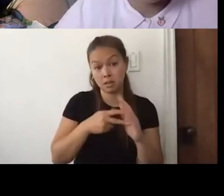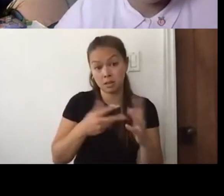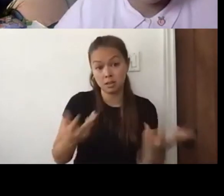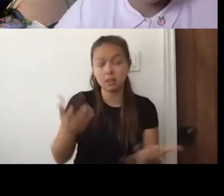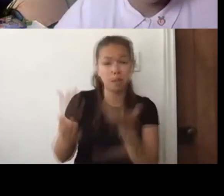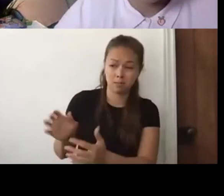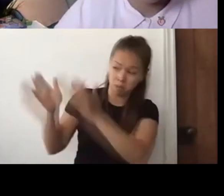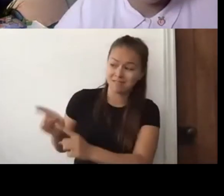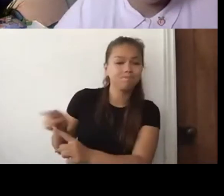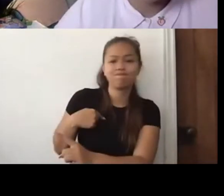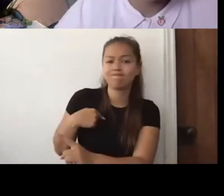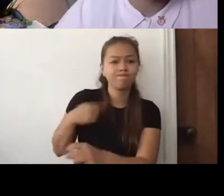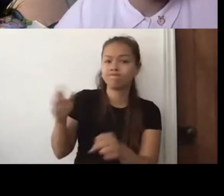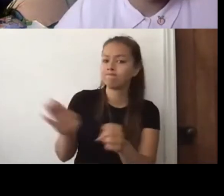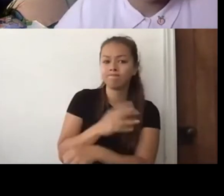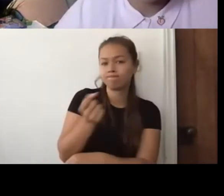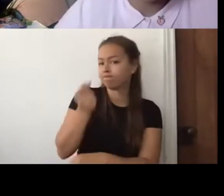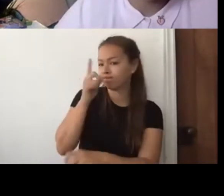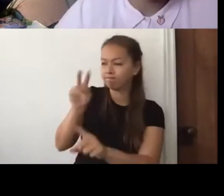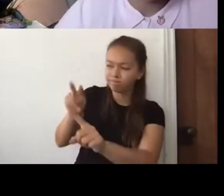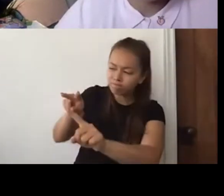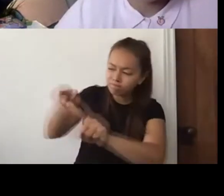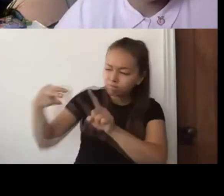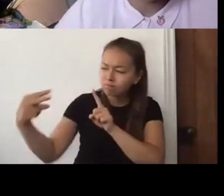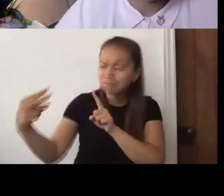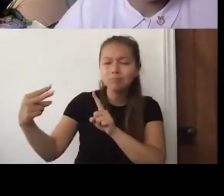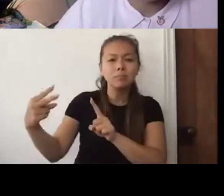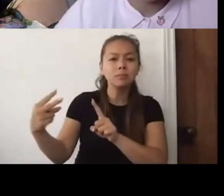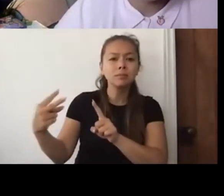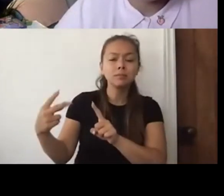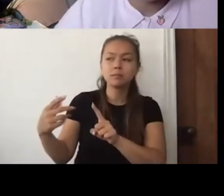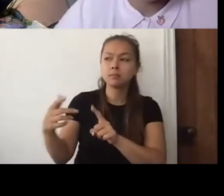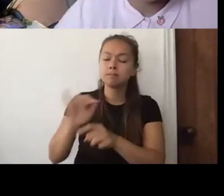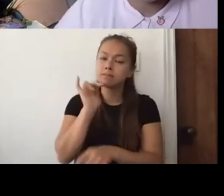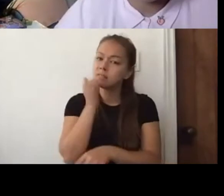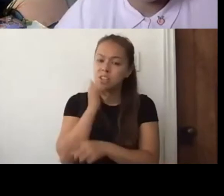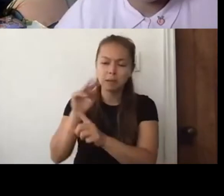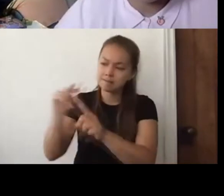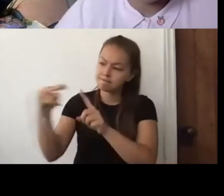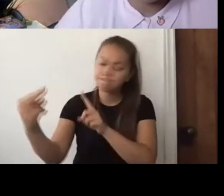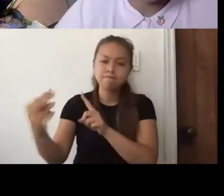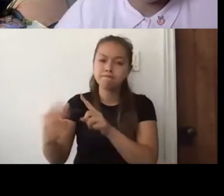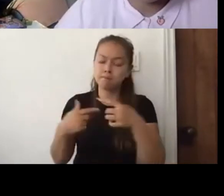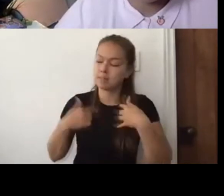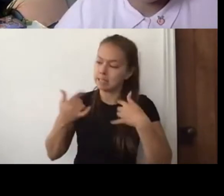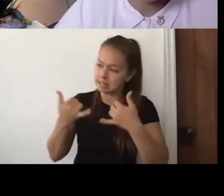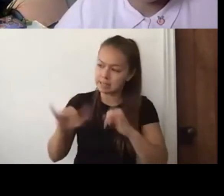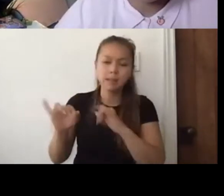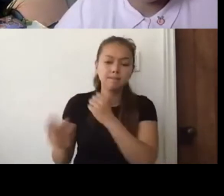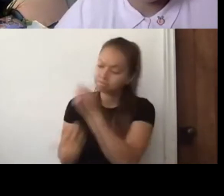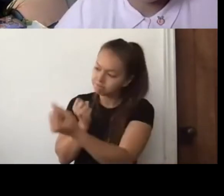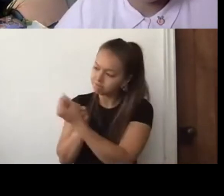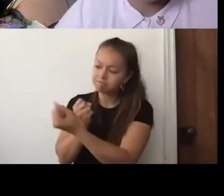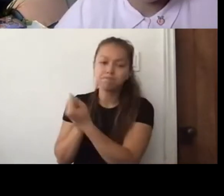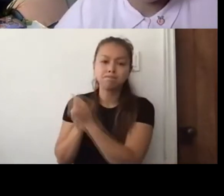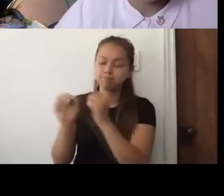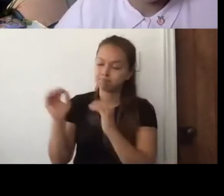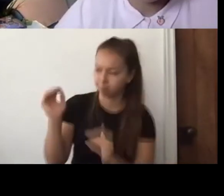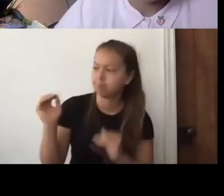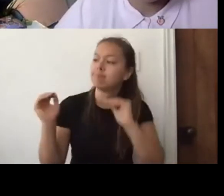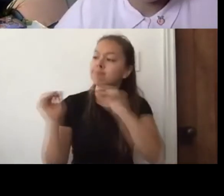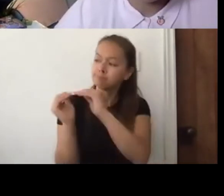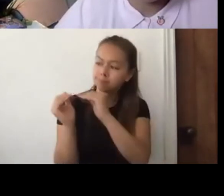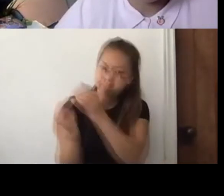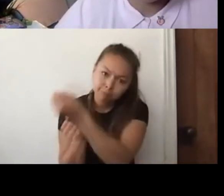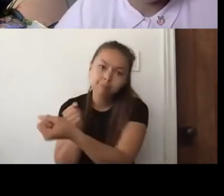someone else's shoes. Like, it's still stepping up and being there for them. I think within, you